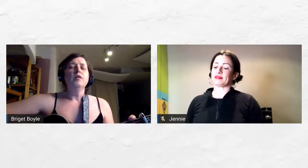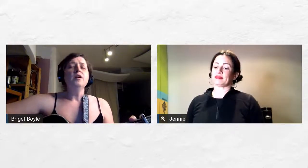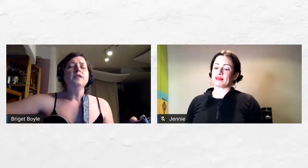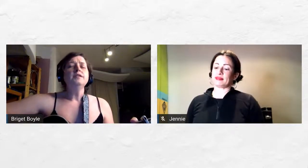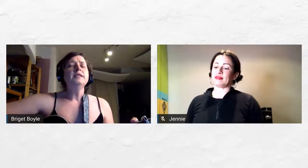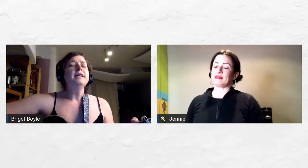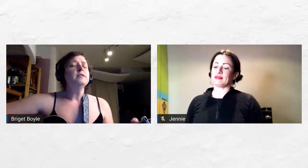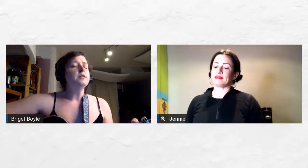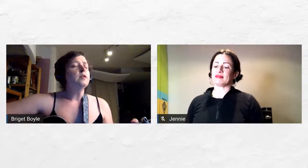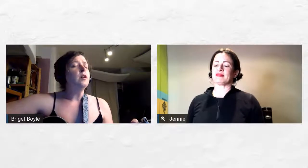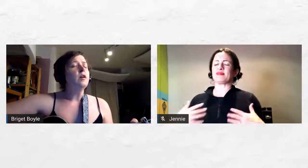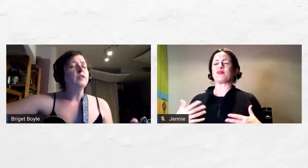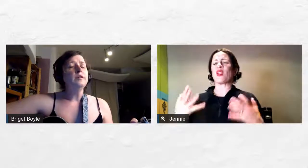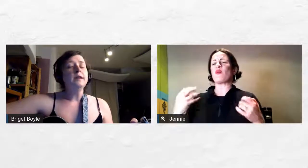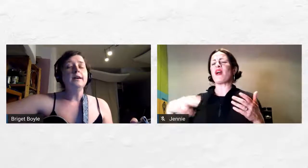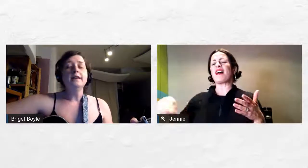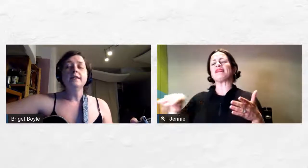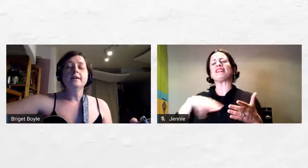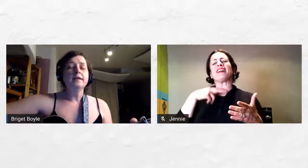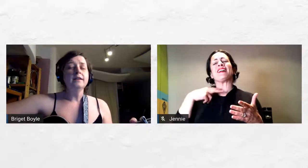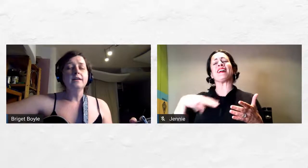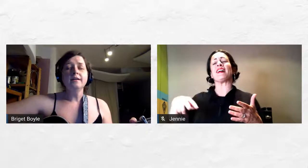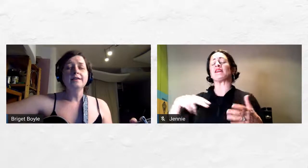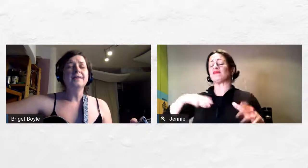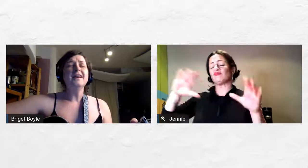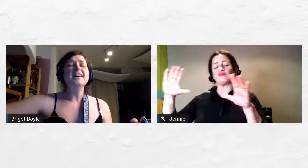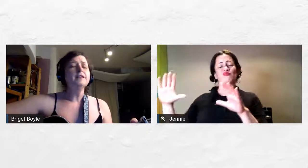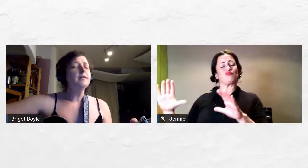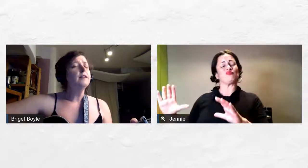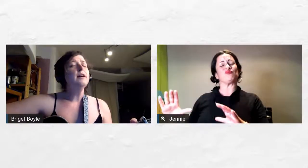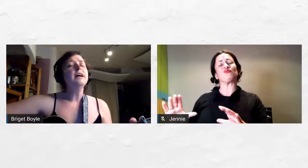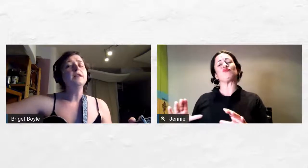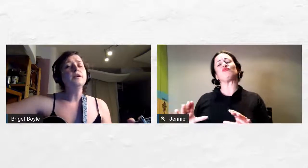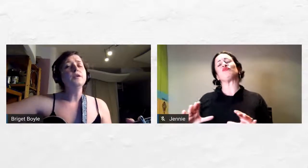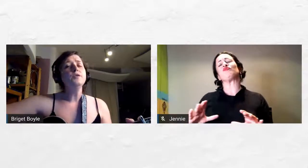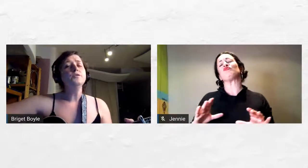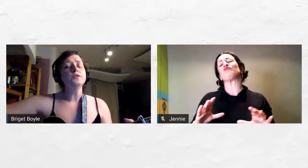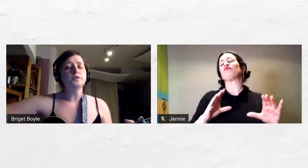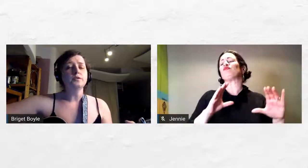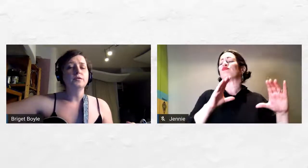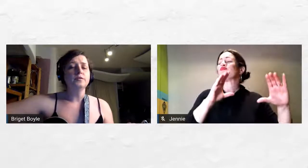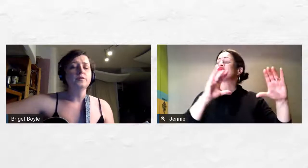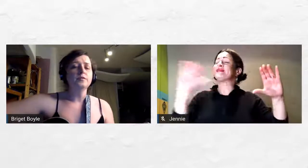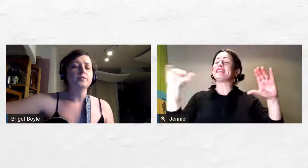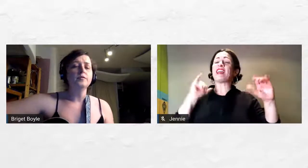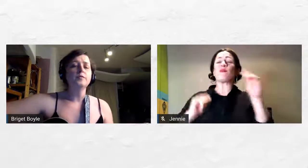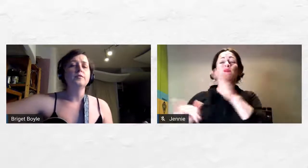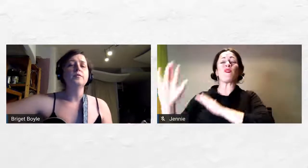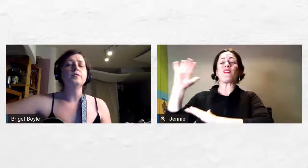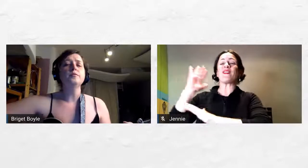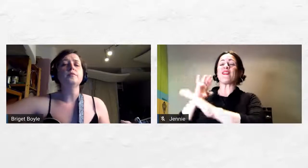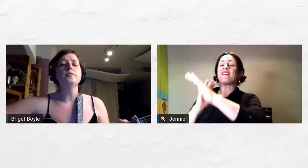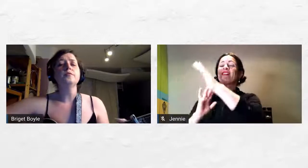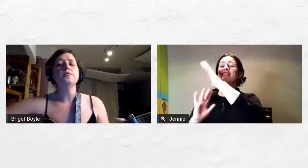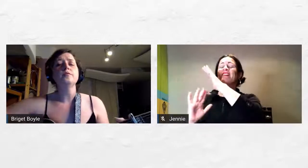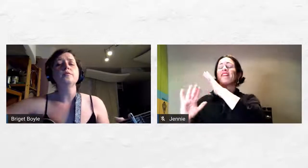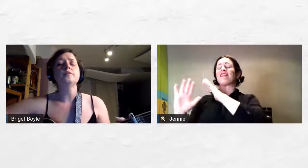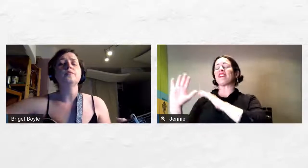I wanna dance all night like I used to.